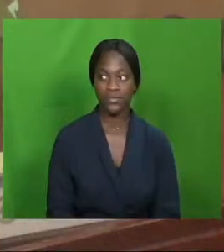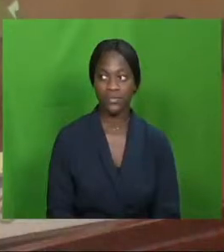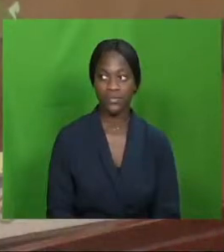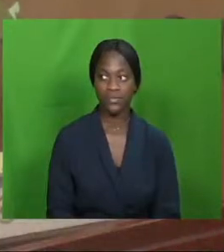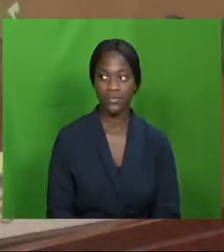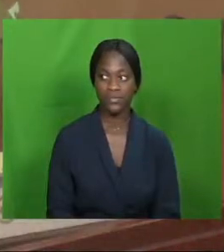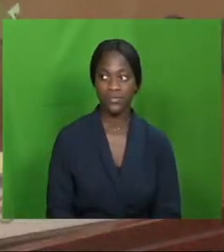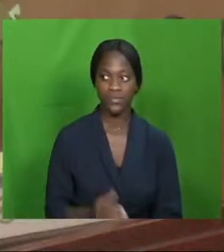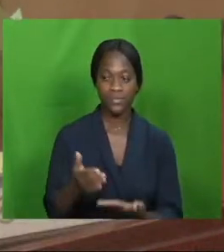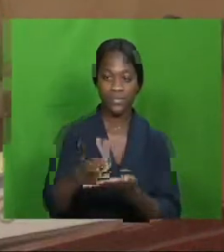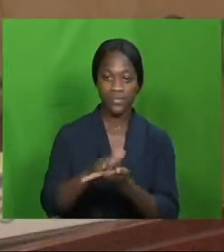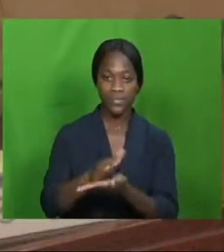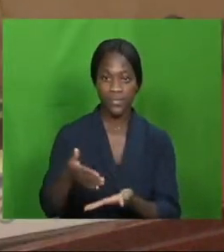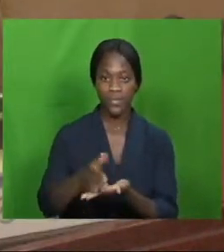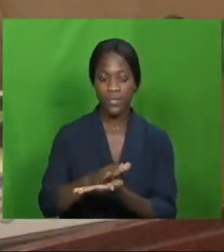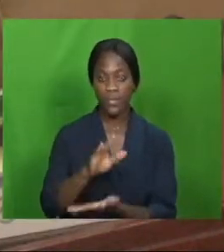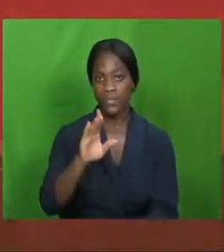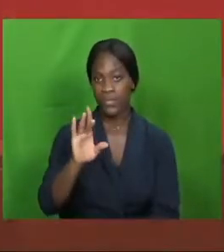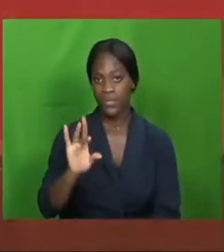Page